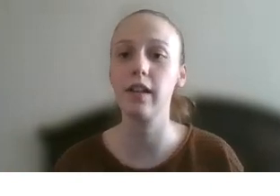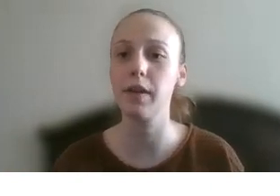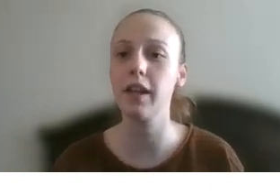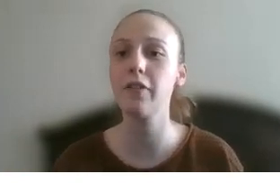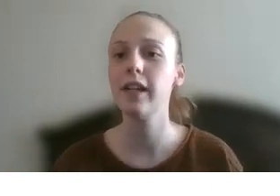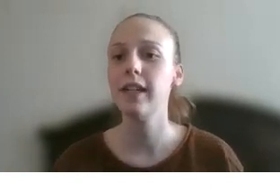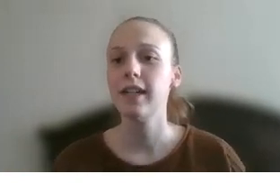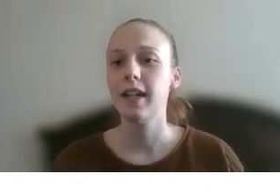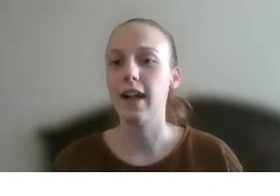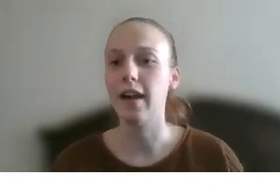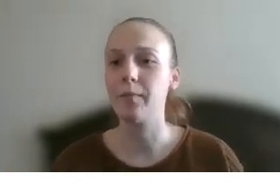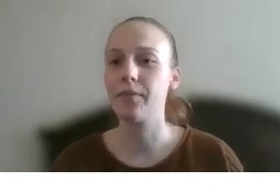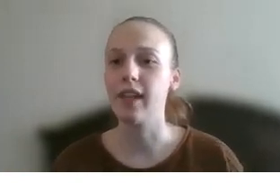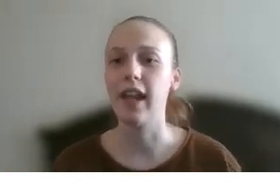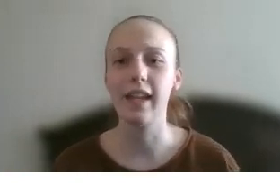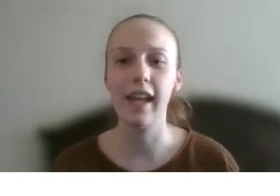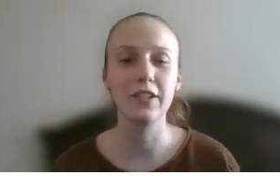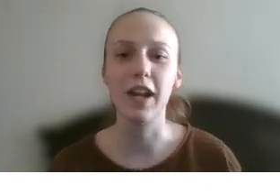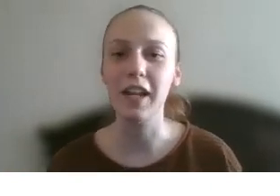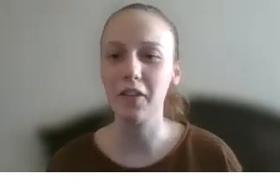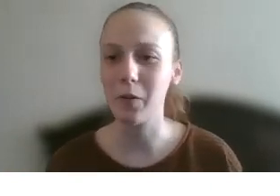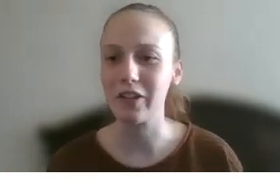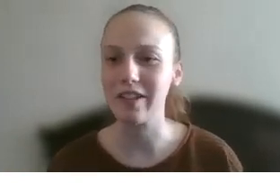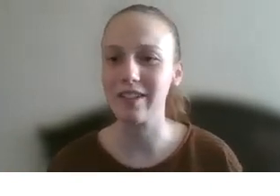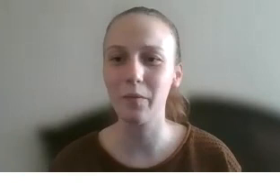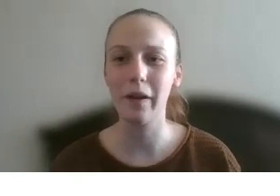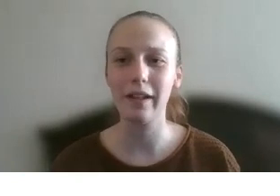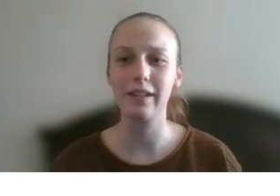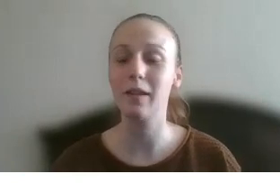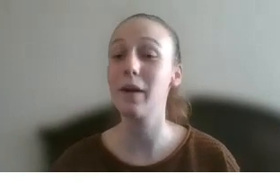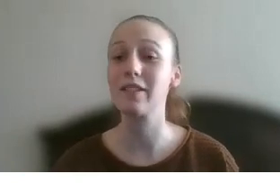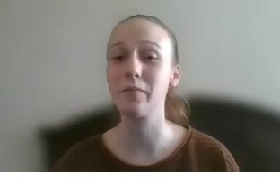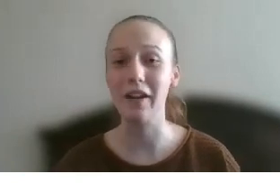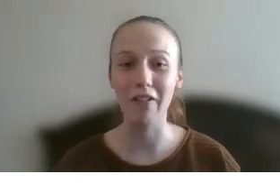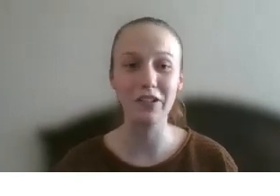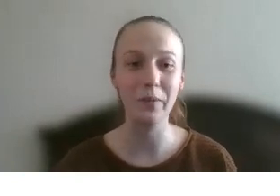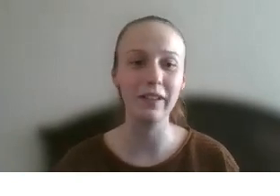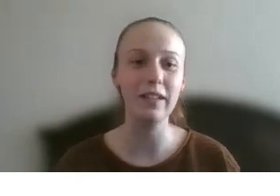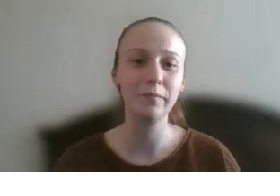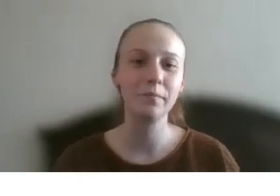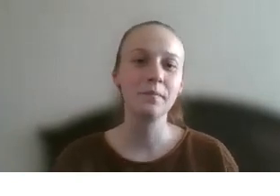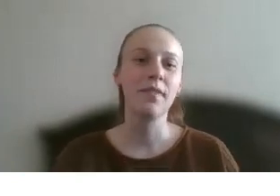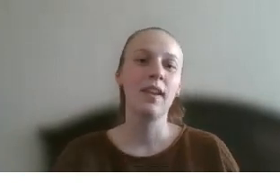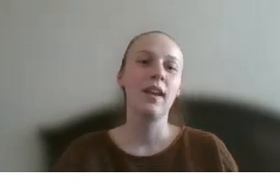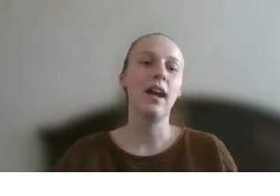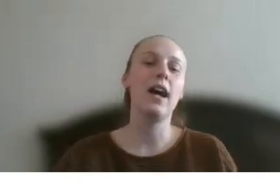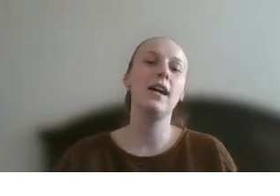feel free to let me know. And I can answer any other questions to the best of my knowledge and ability.